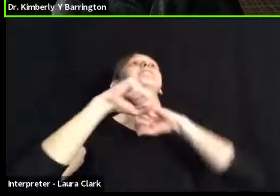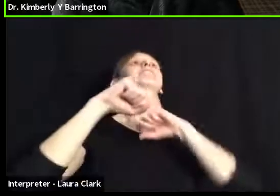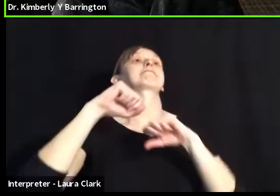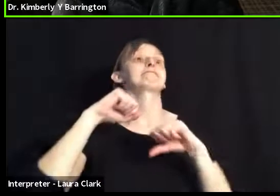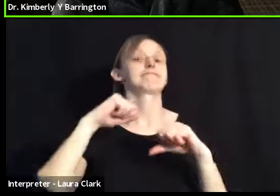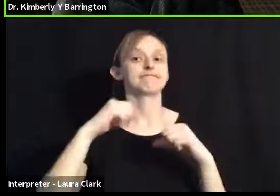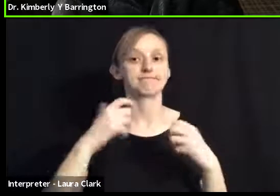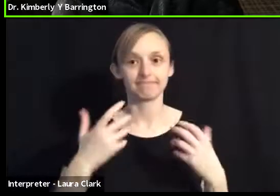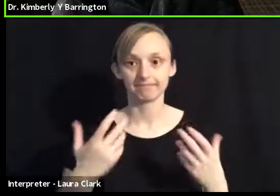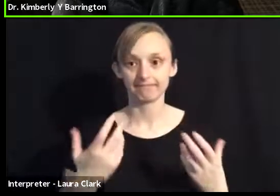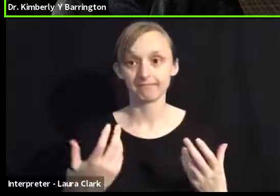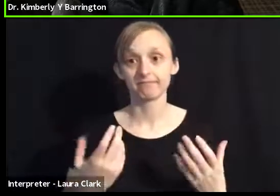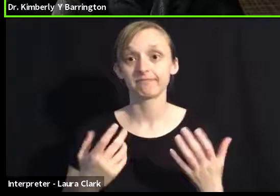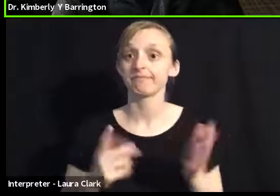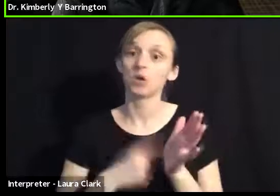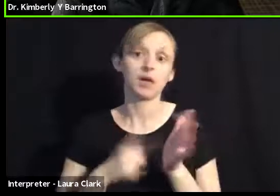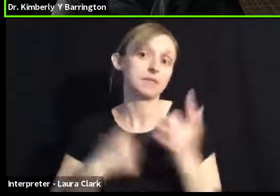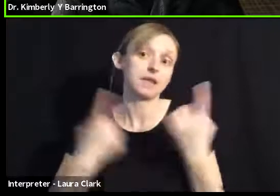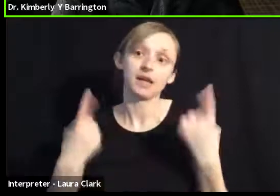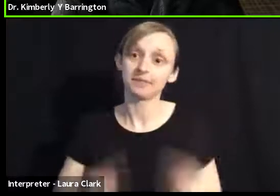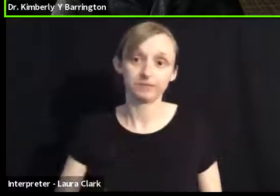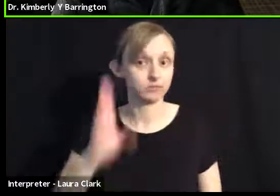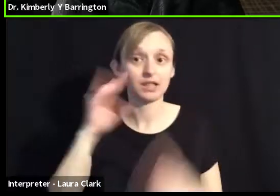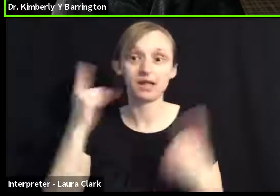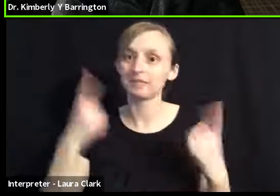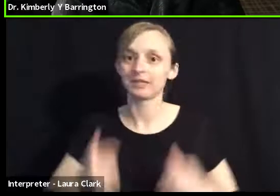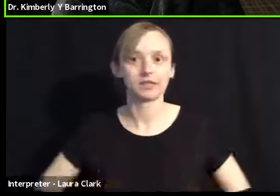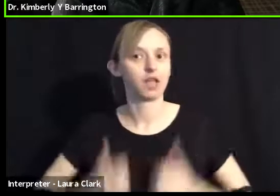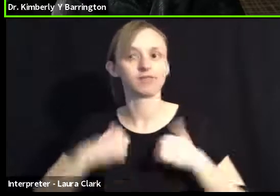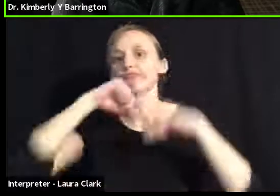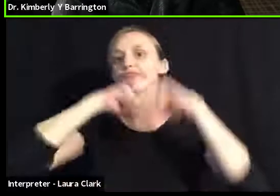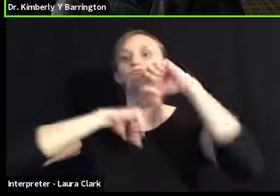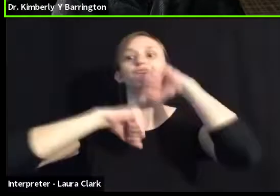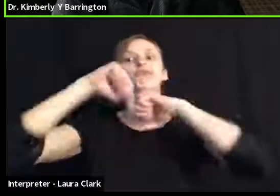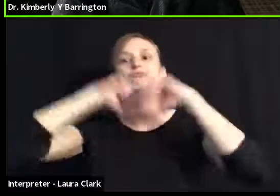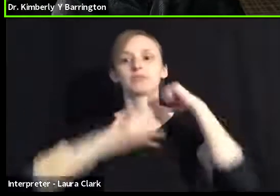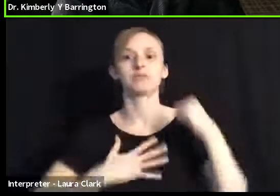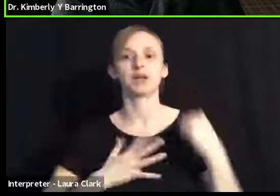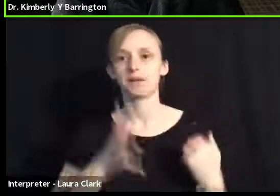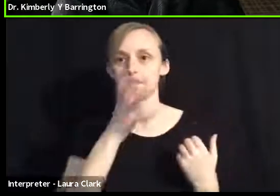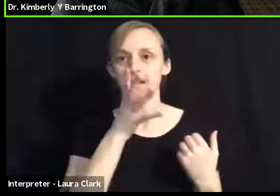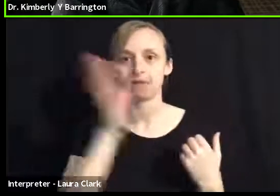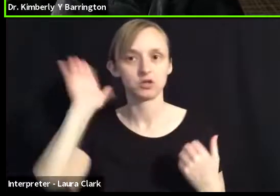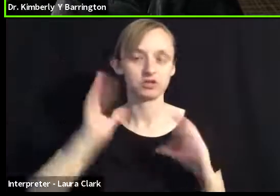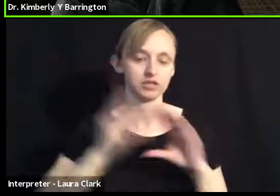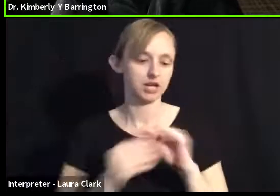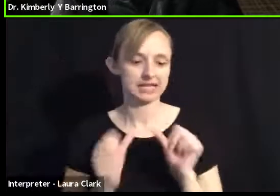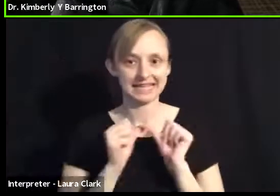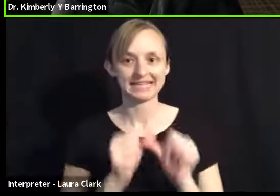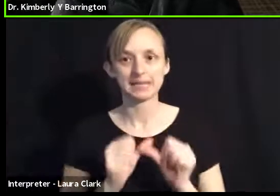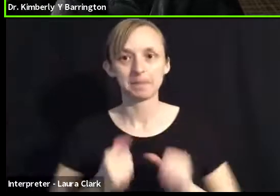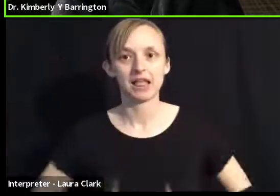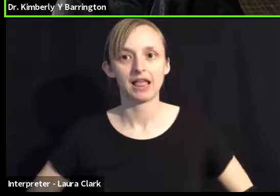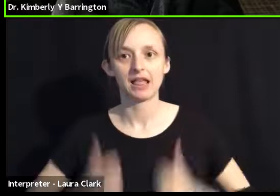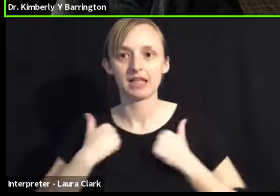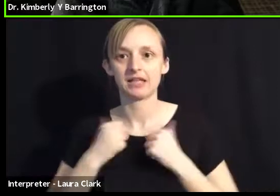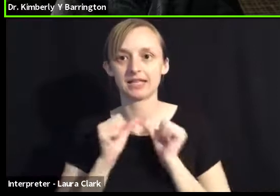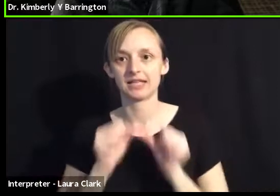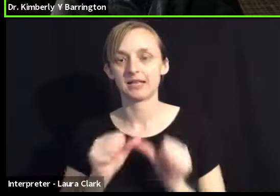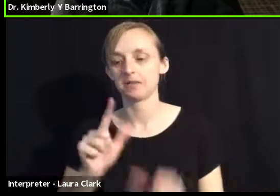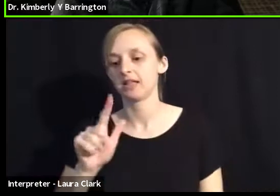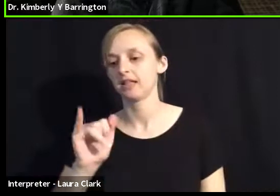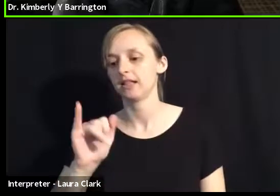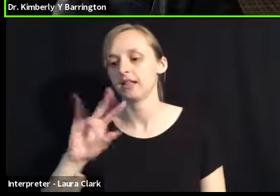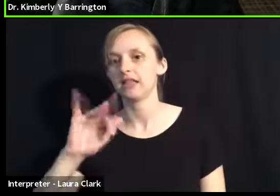And it does, it can, it will. My grandmama used to say, just keep on living, baby. Just keep on living. Your turn